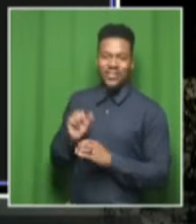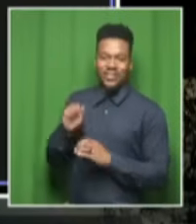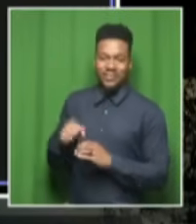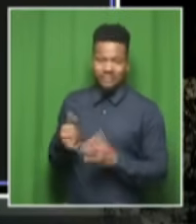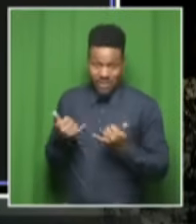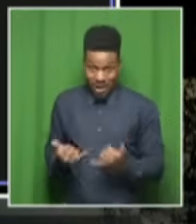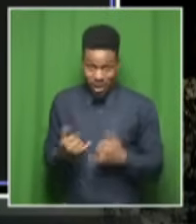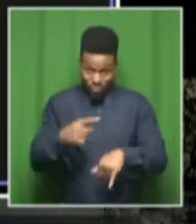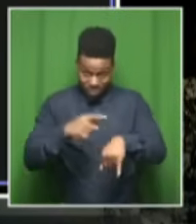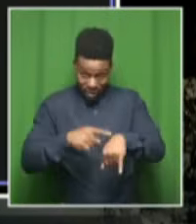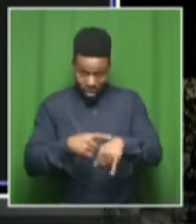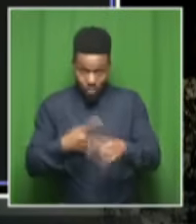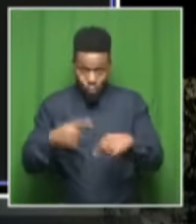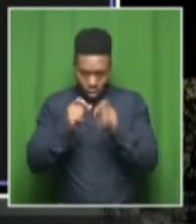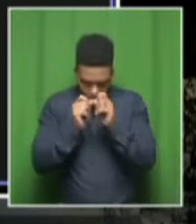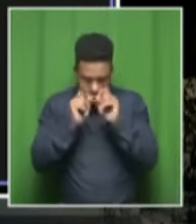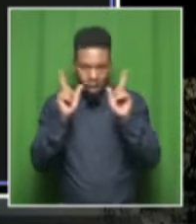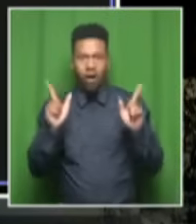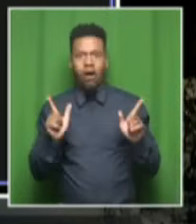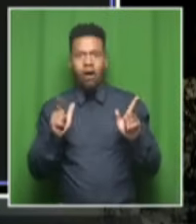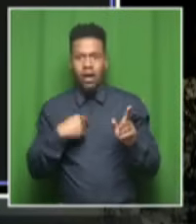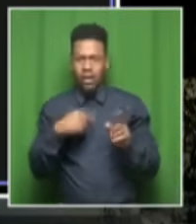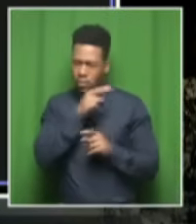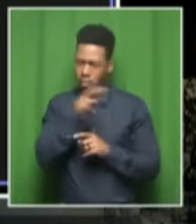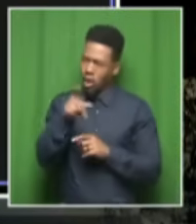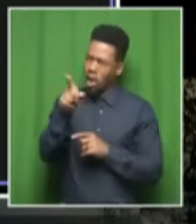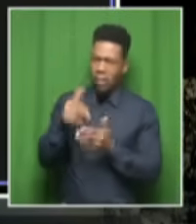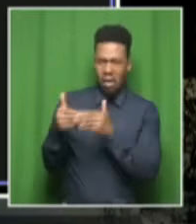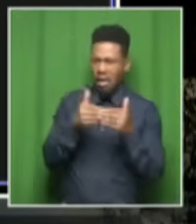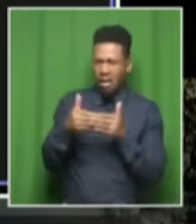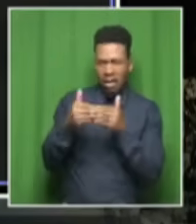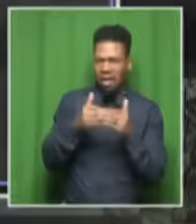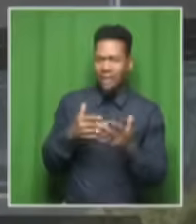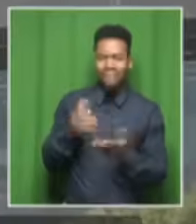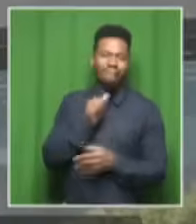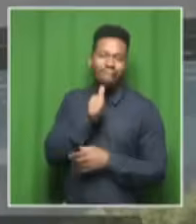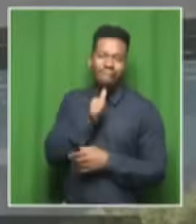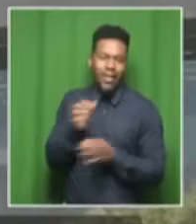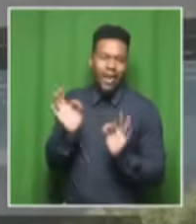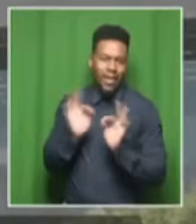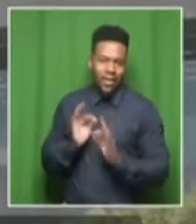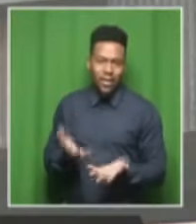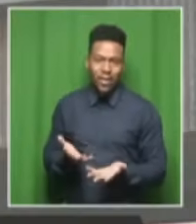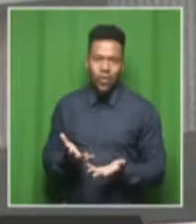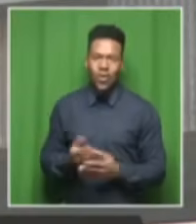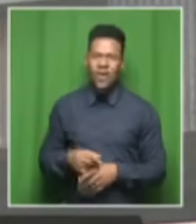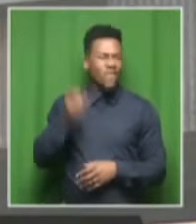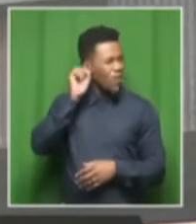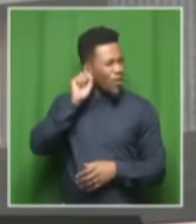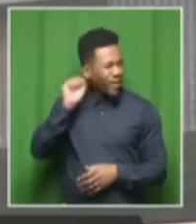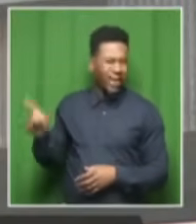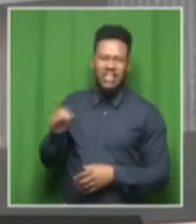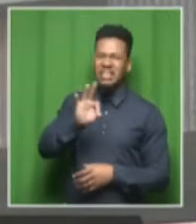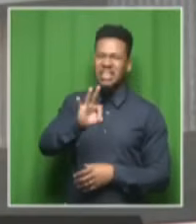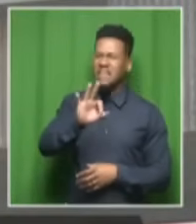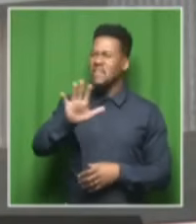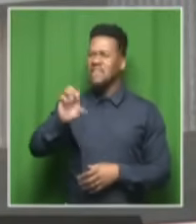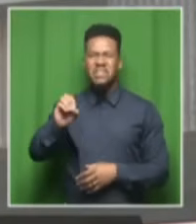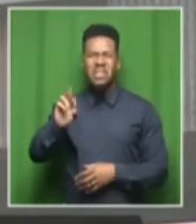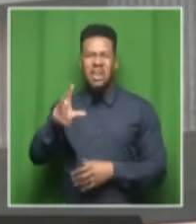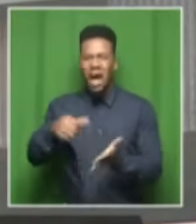that we open our eyes and see that they do not care about us, and forget the 350s, forget the KFC that they give us during